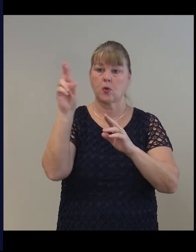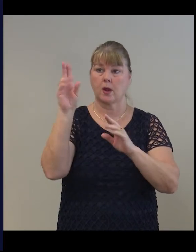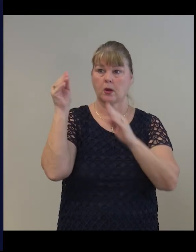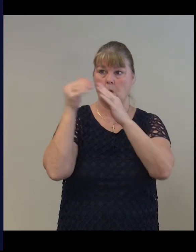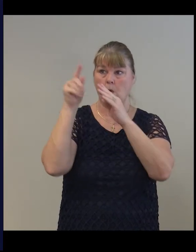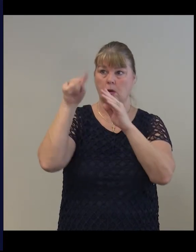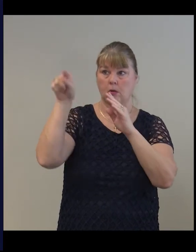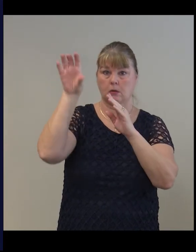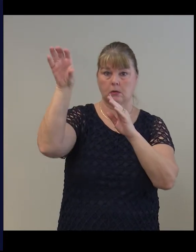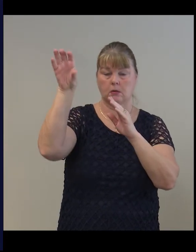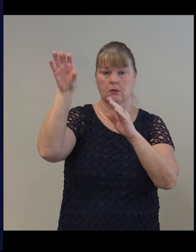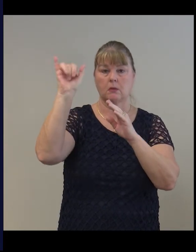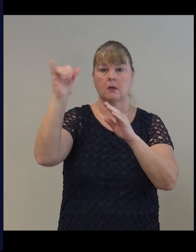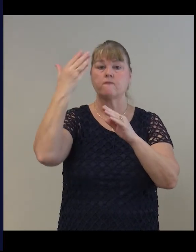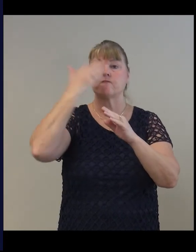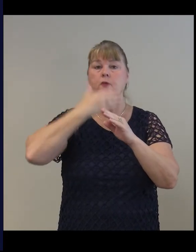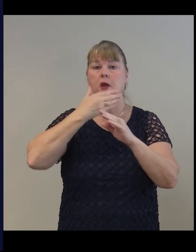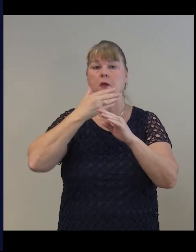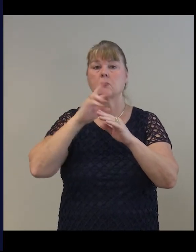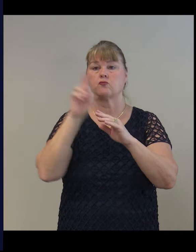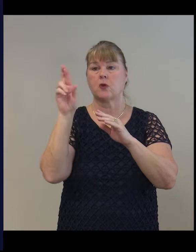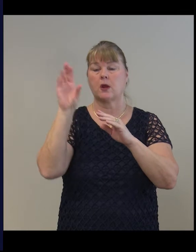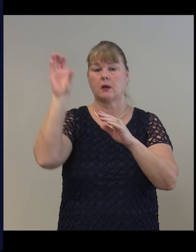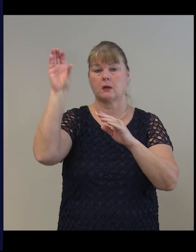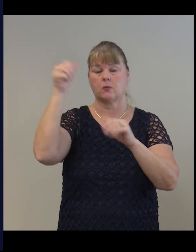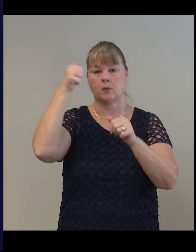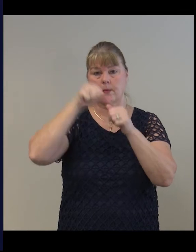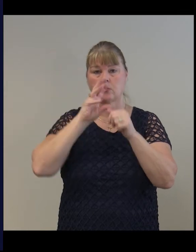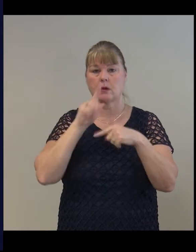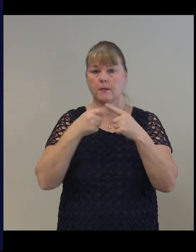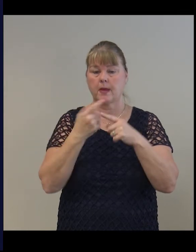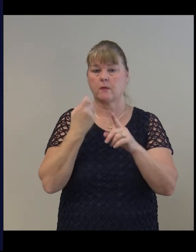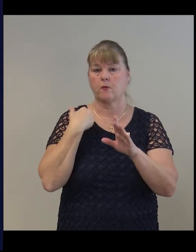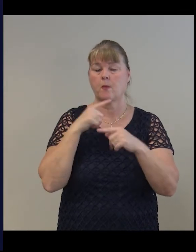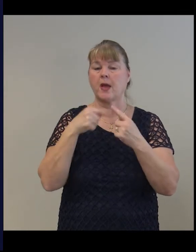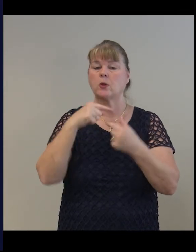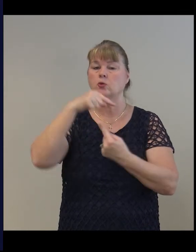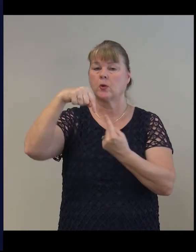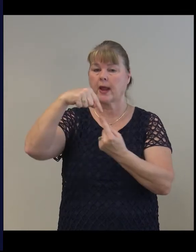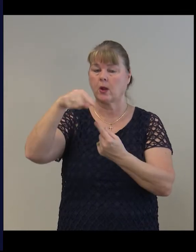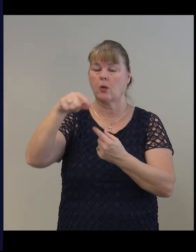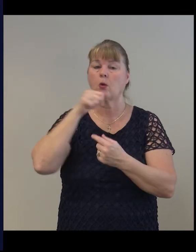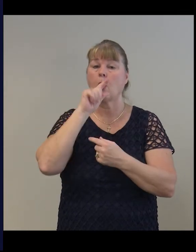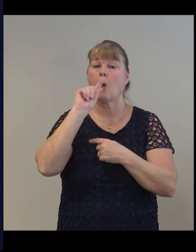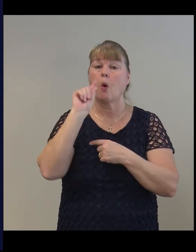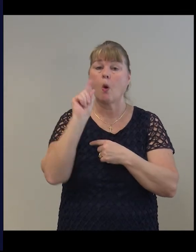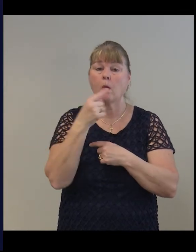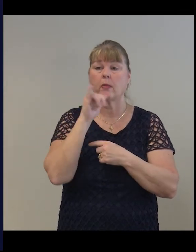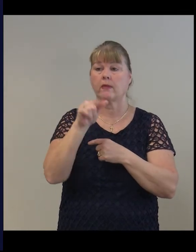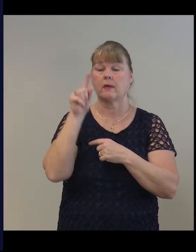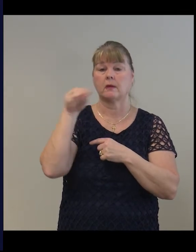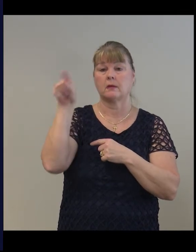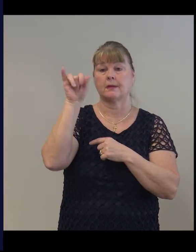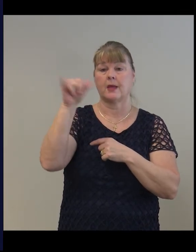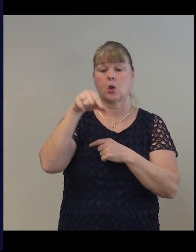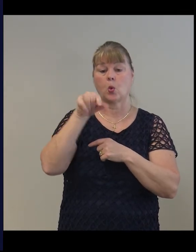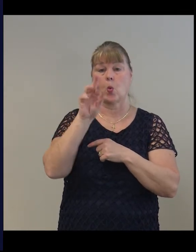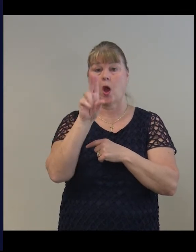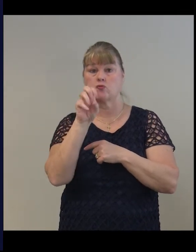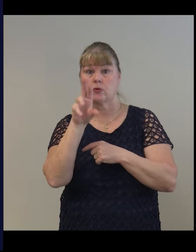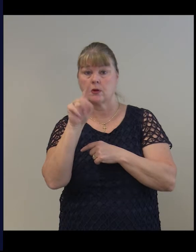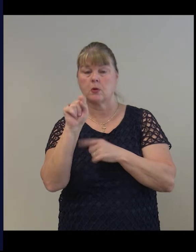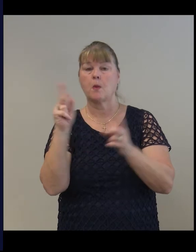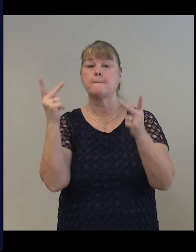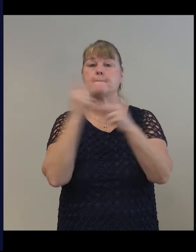with tornadoes. Not only is that quadrant the most deadly for tornadoes, but it also produces the highest amount